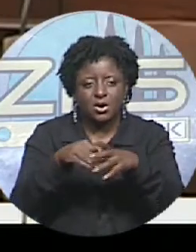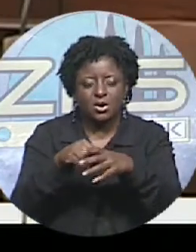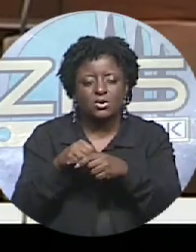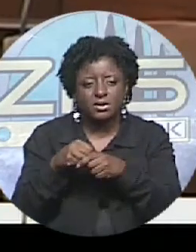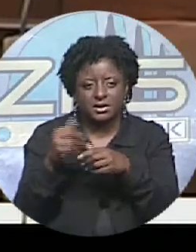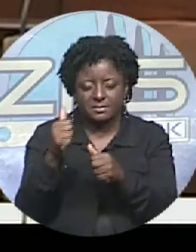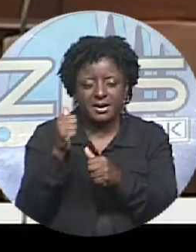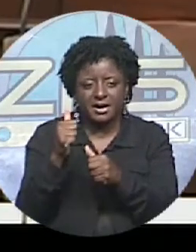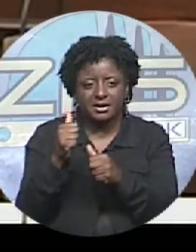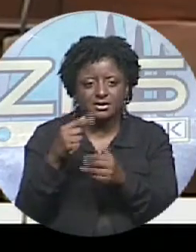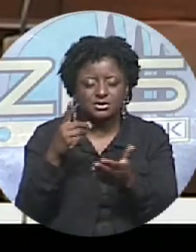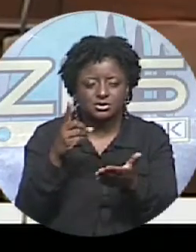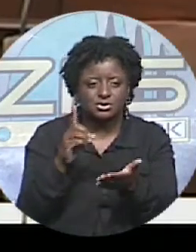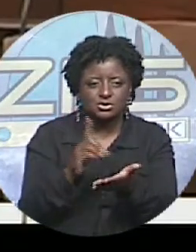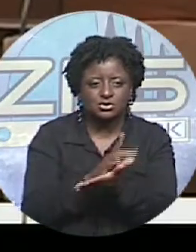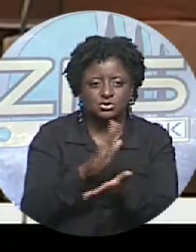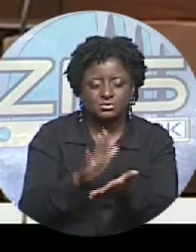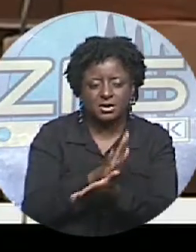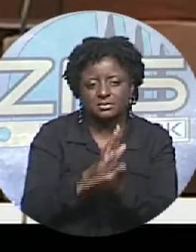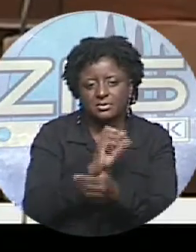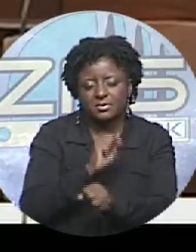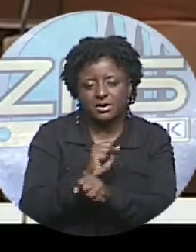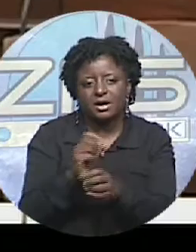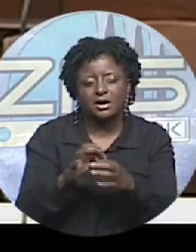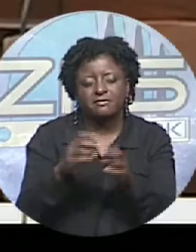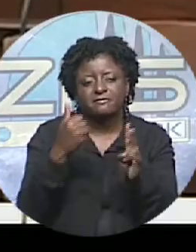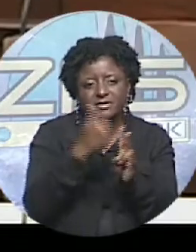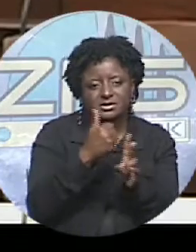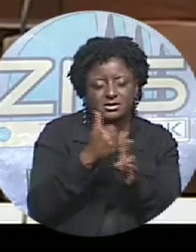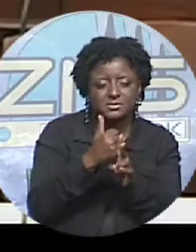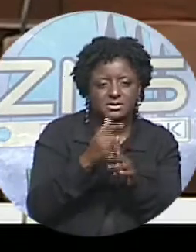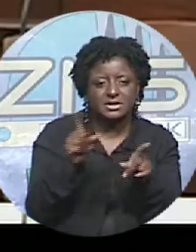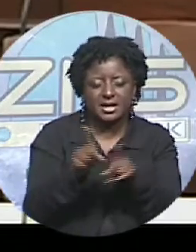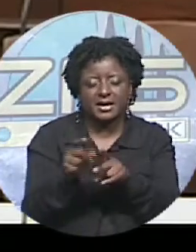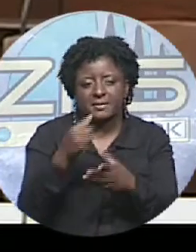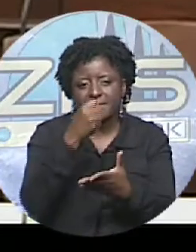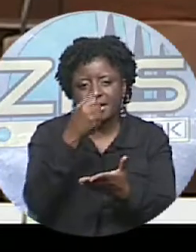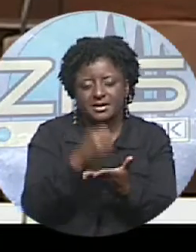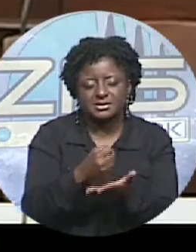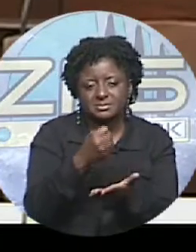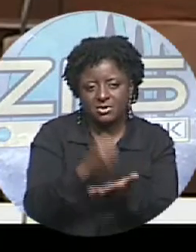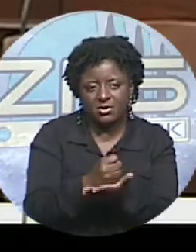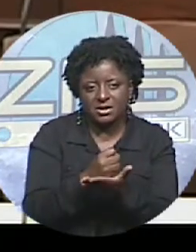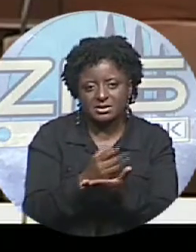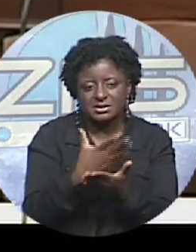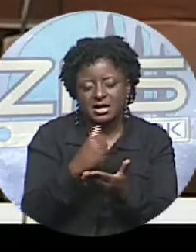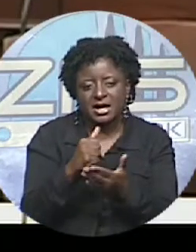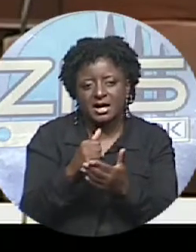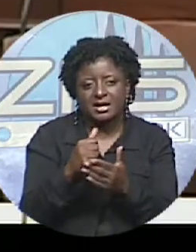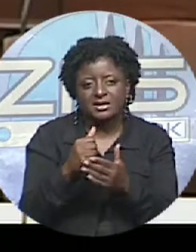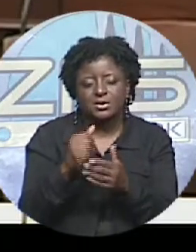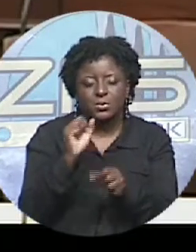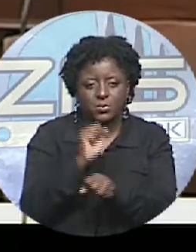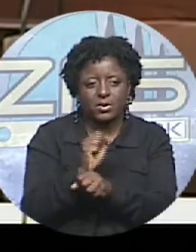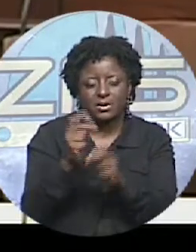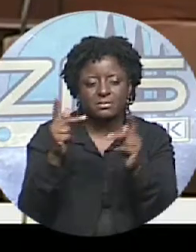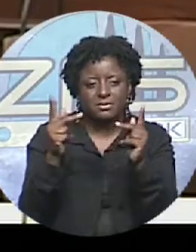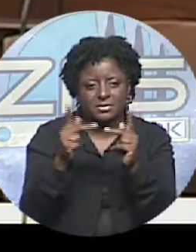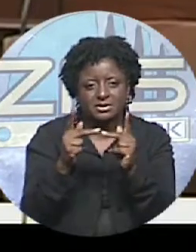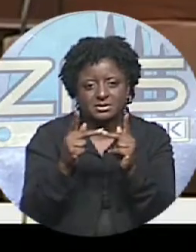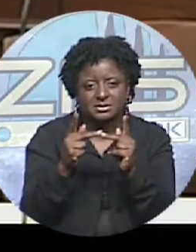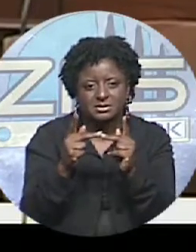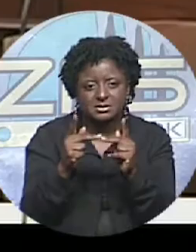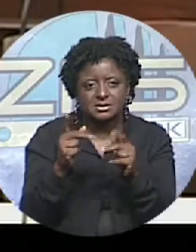work permits, withholding wages, working long hours, living with multiple persons